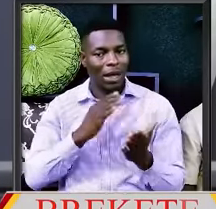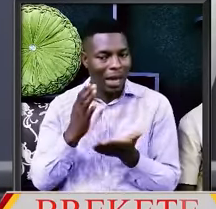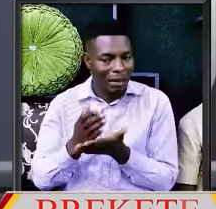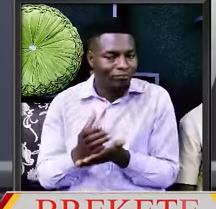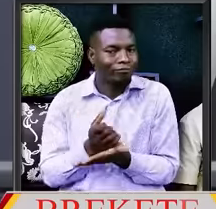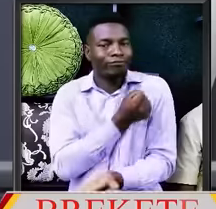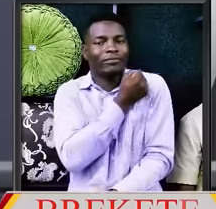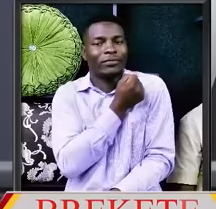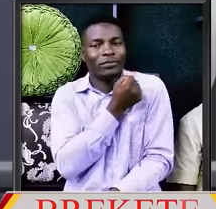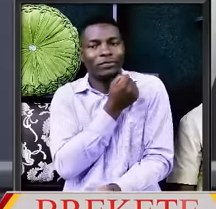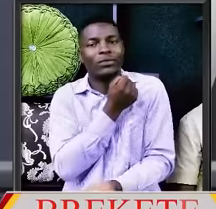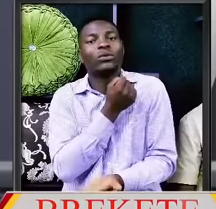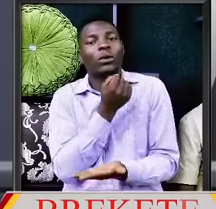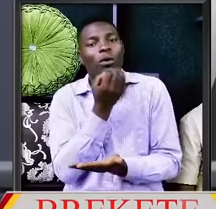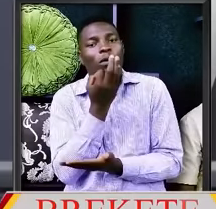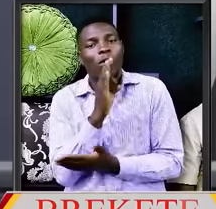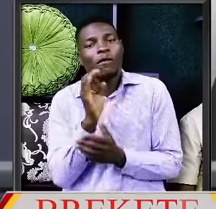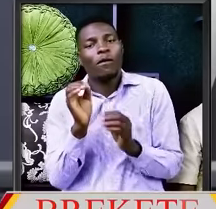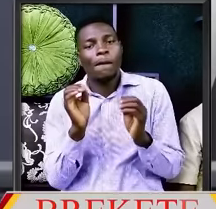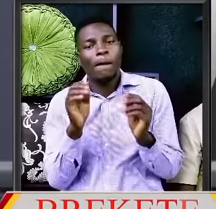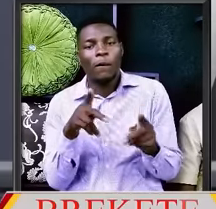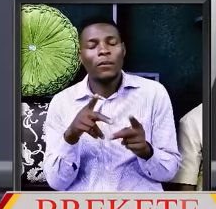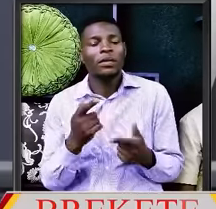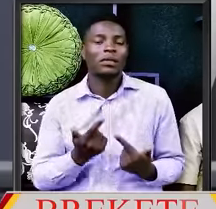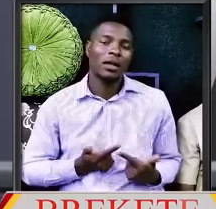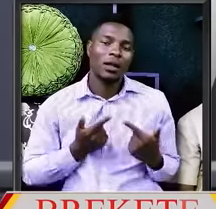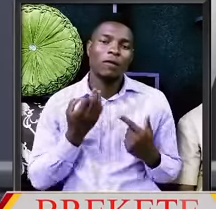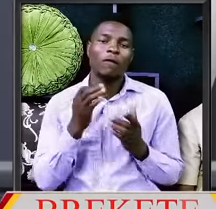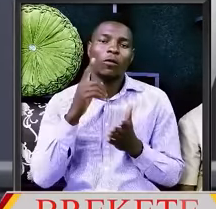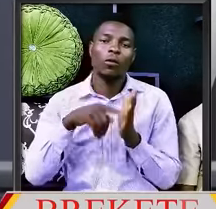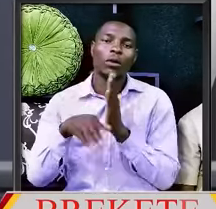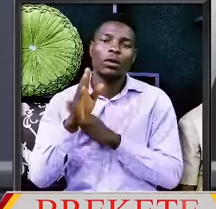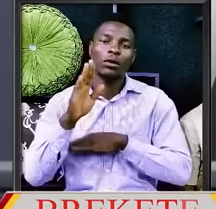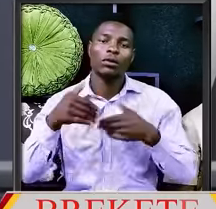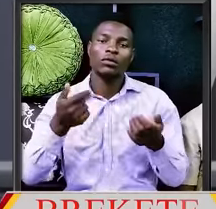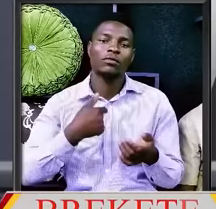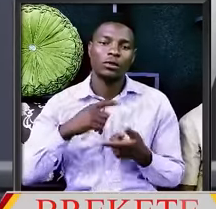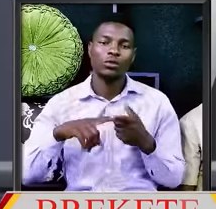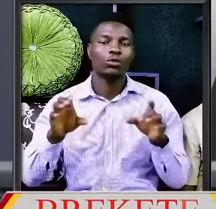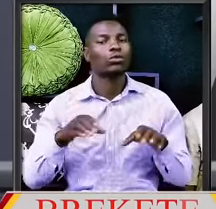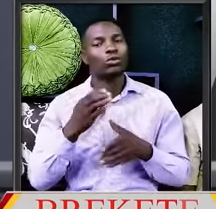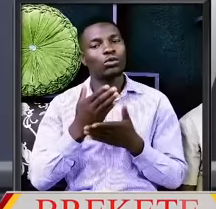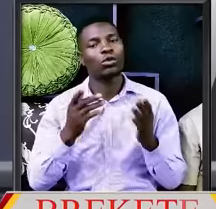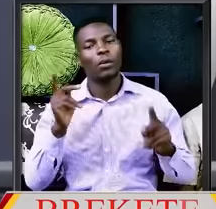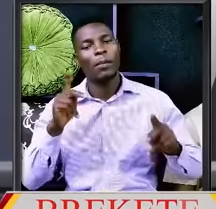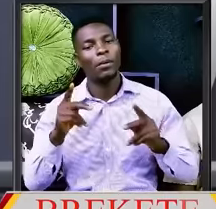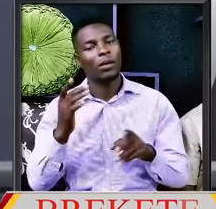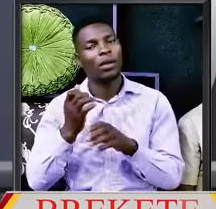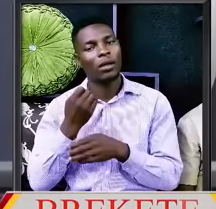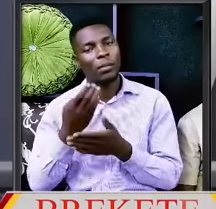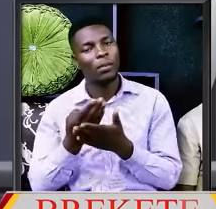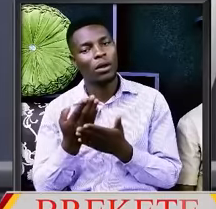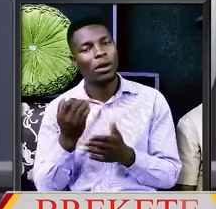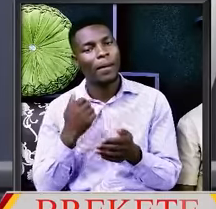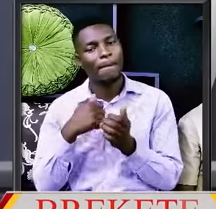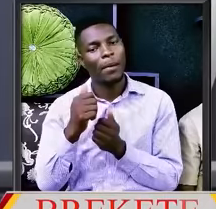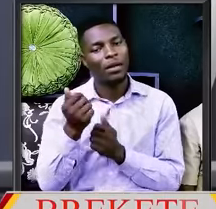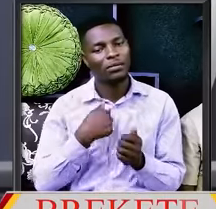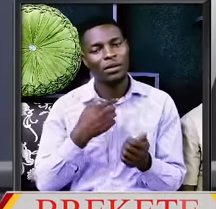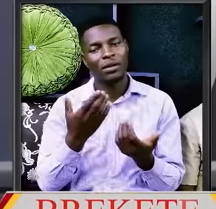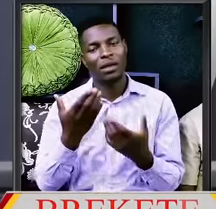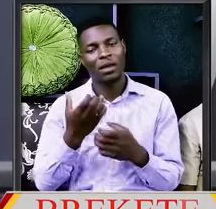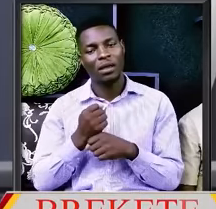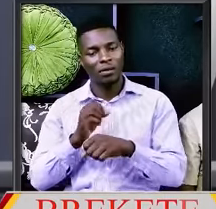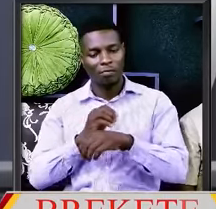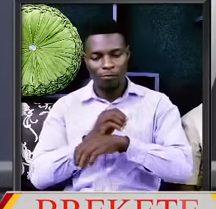of the opportunity life where God give me do. Some people get money past me, they get influence past me, but